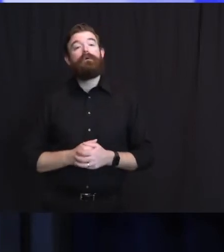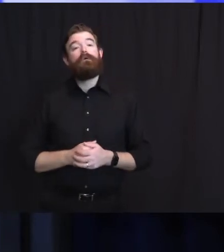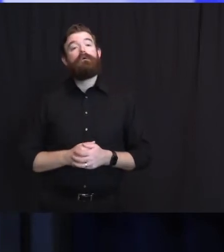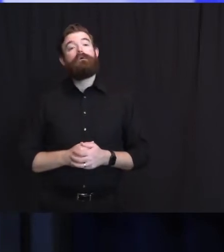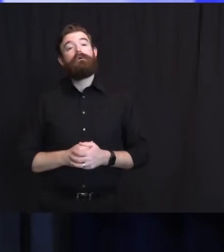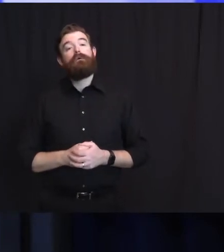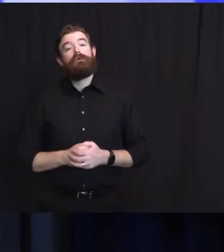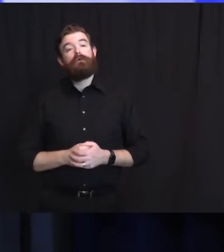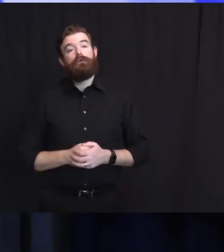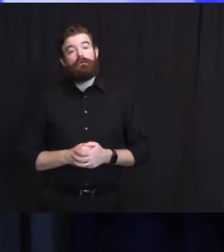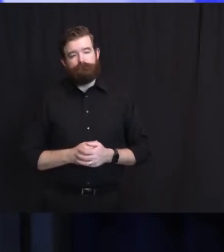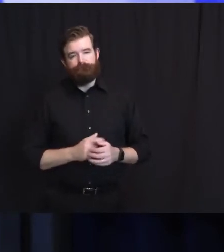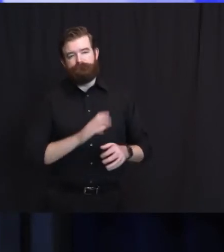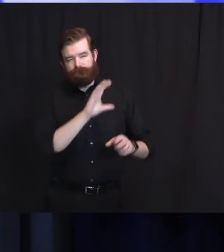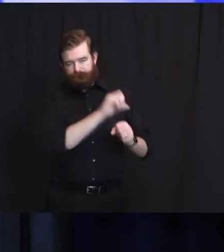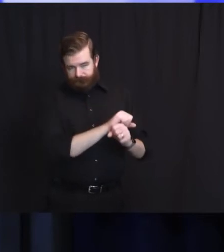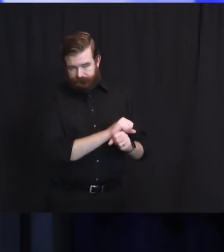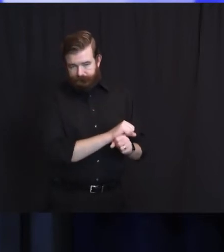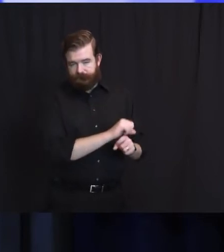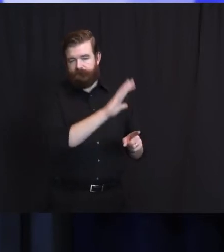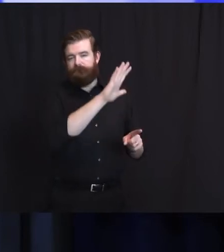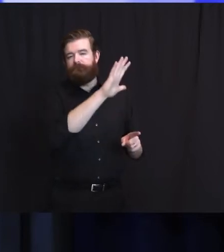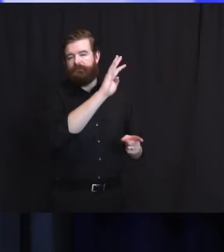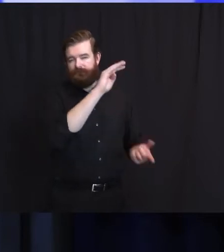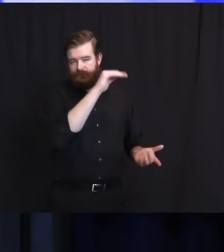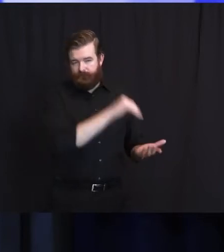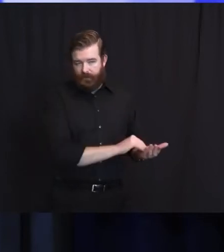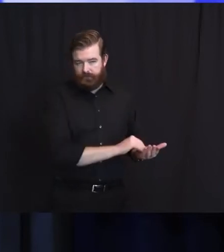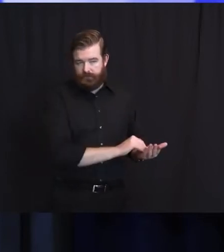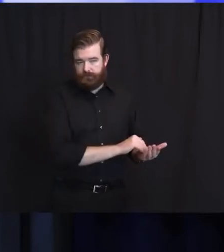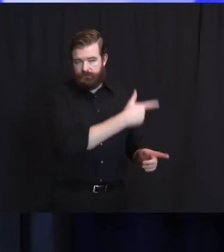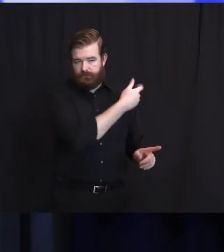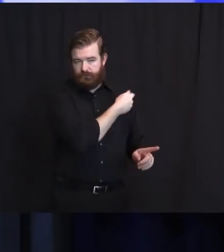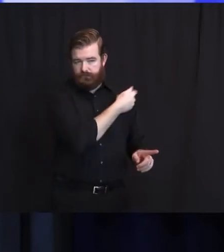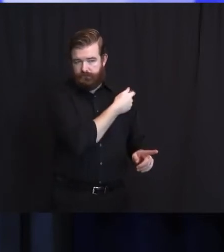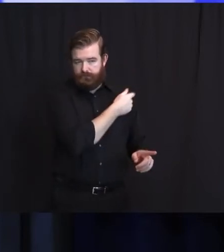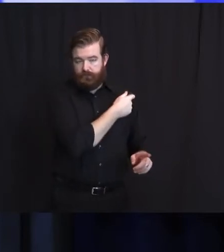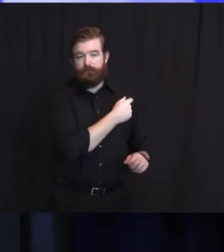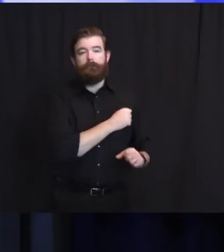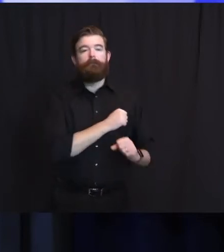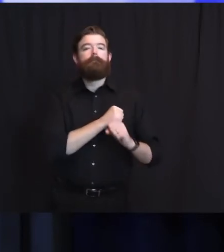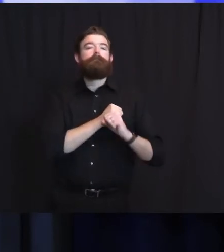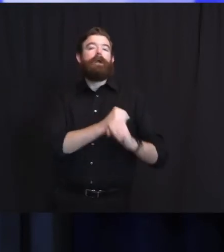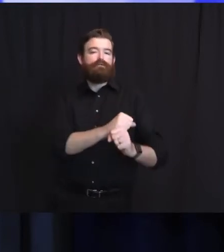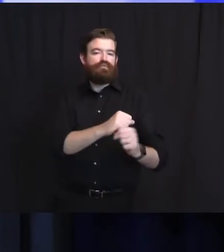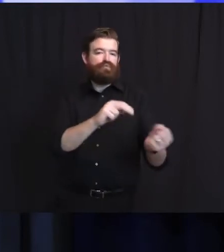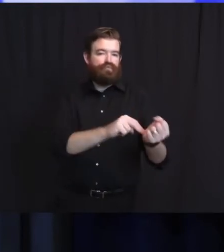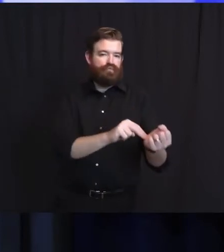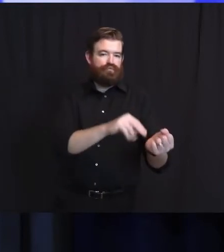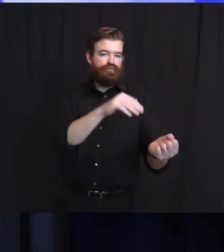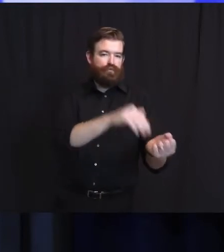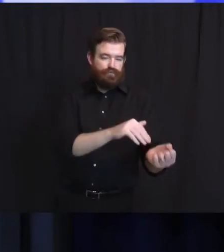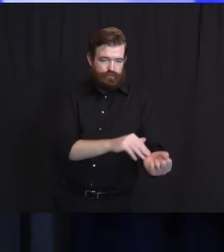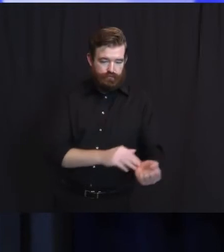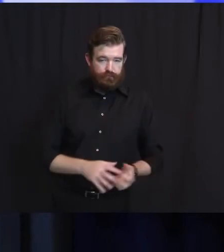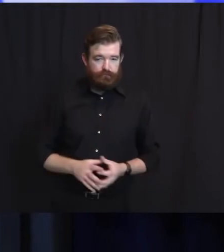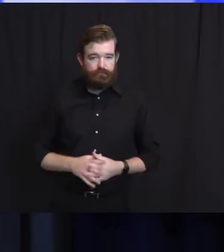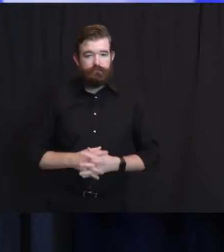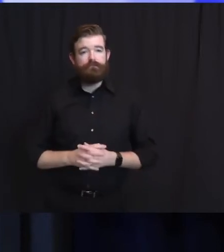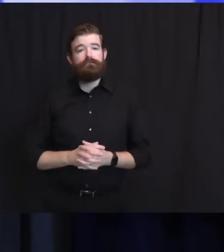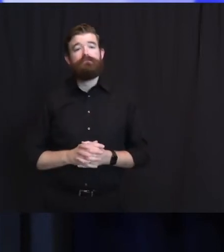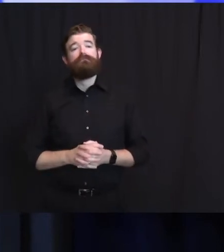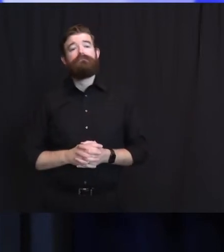54,600 doses to protect our frontline staff in hospitals. That decision was made to protect staff that